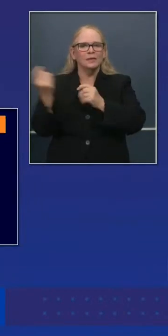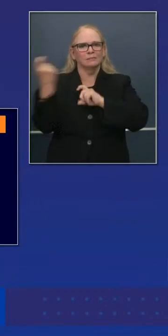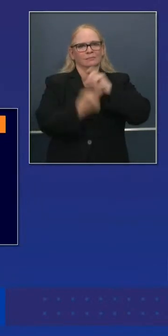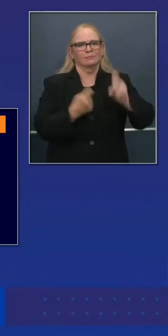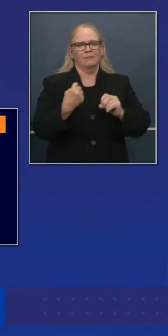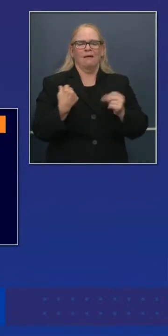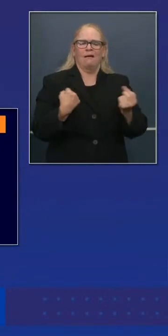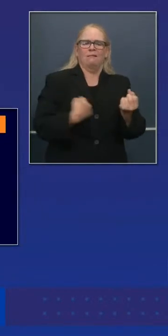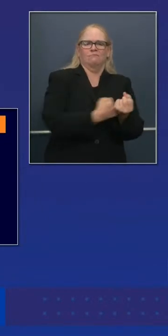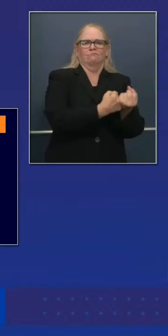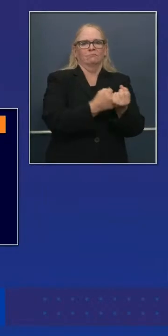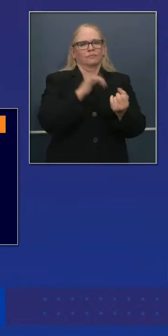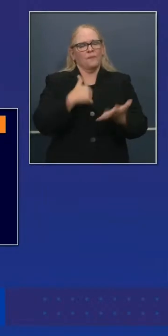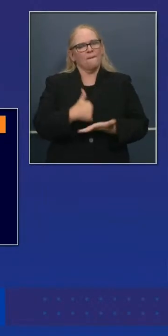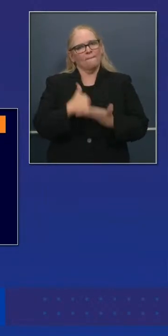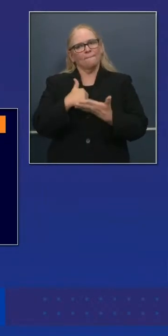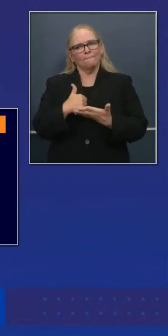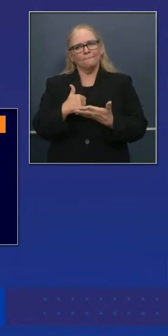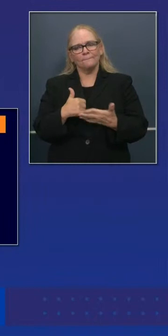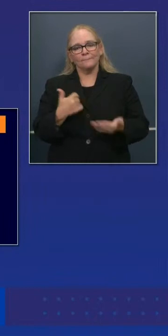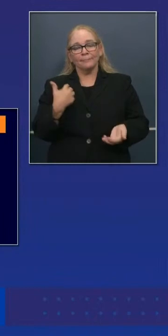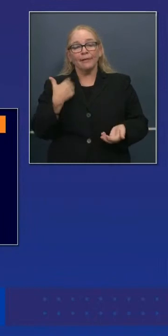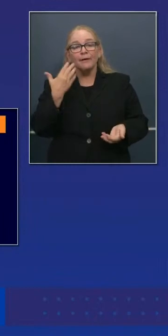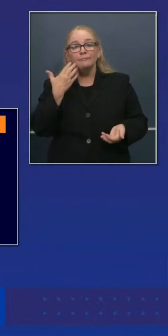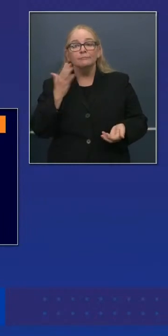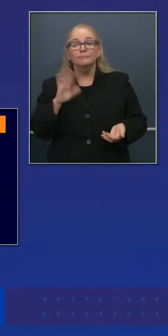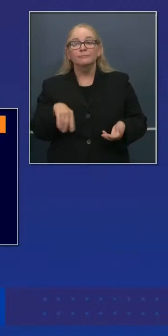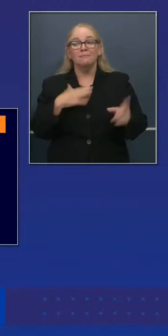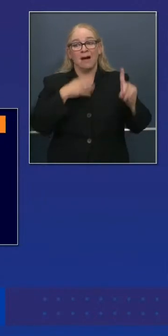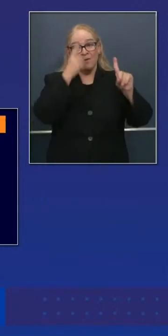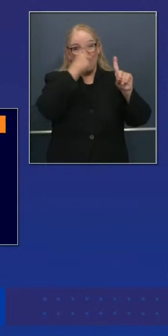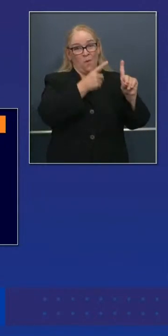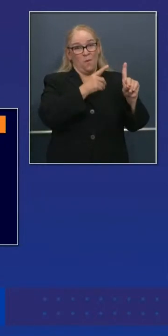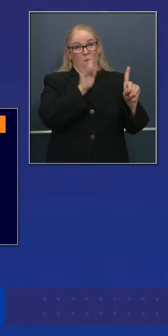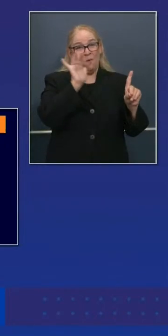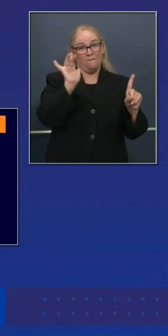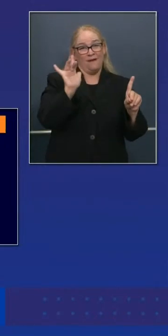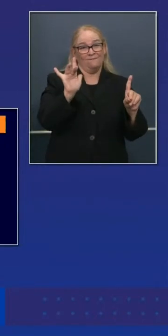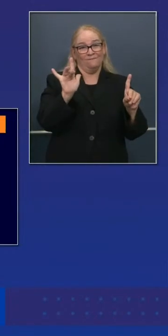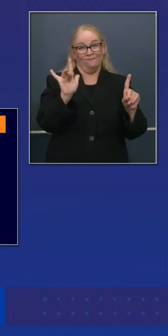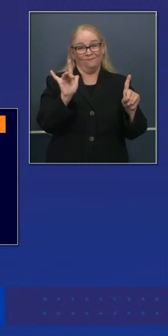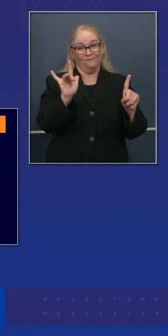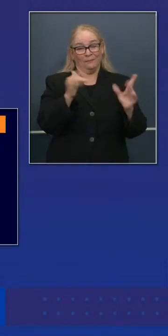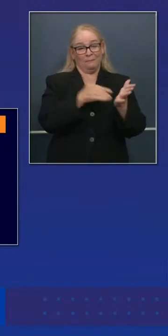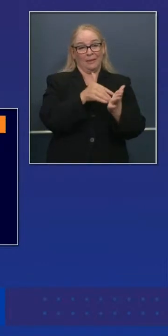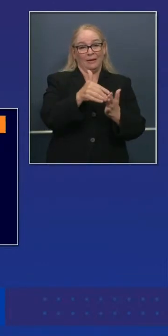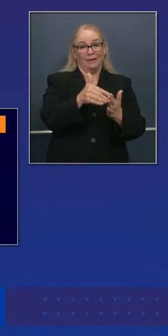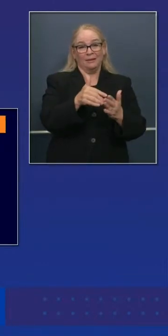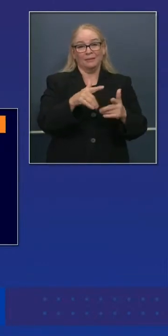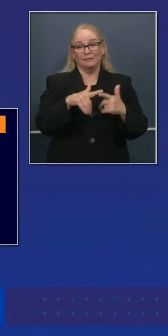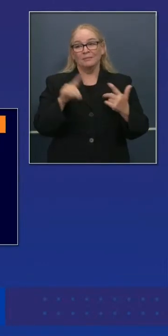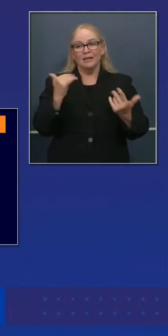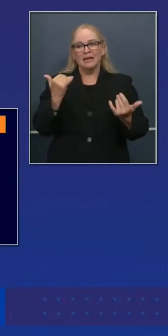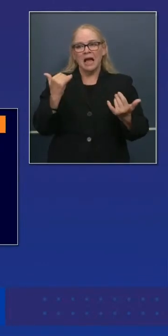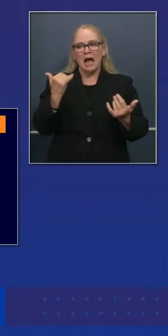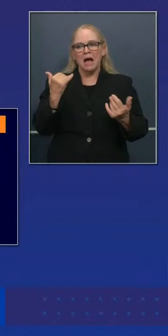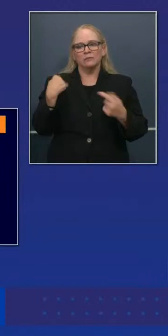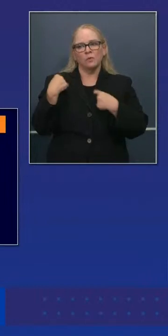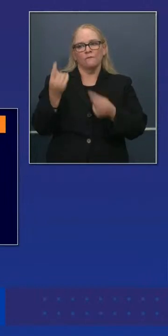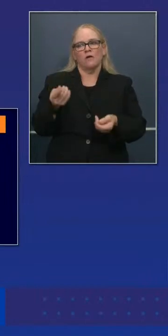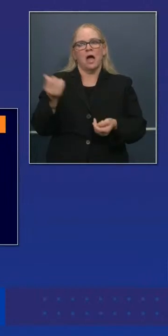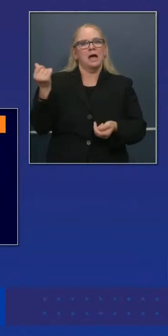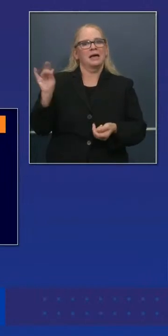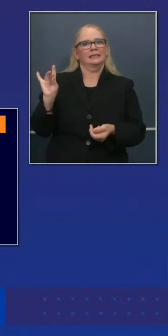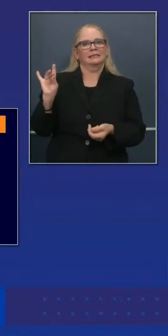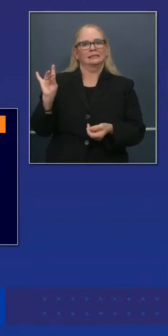goal, $25 million, already $18.8 million has been provided. These dollars go, in